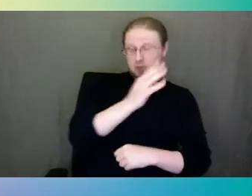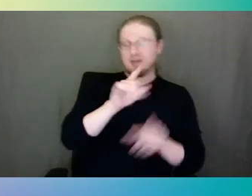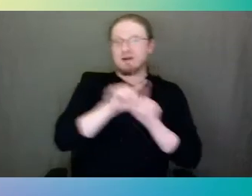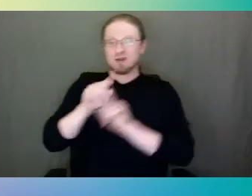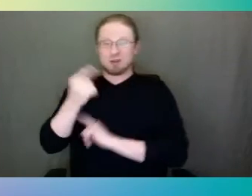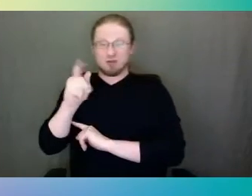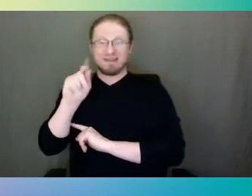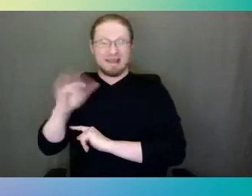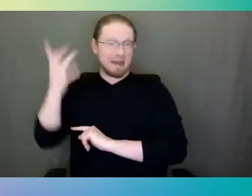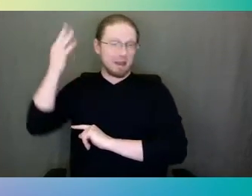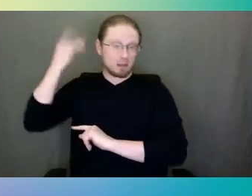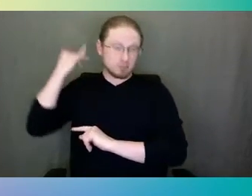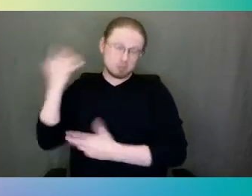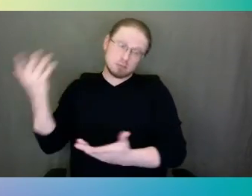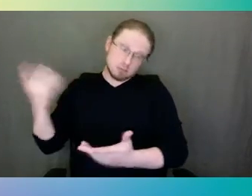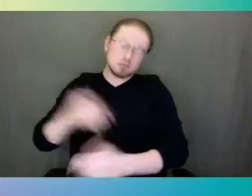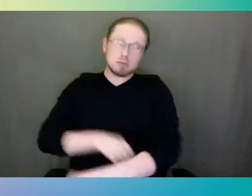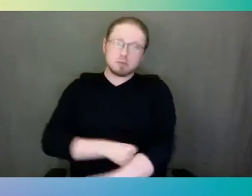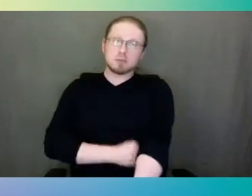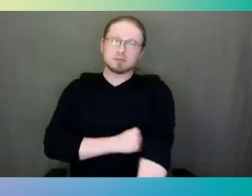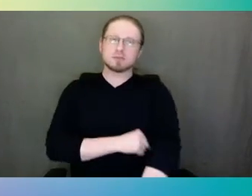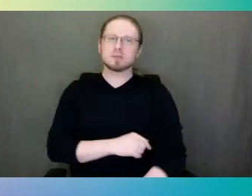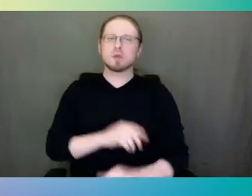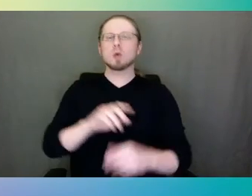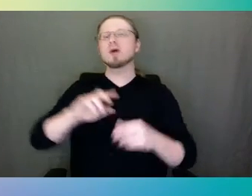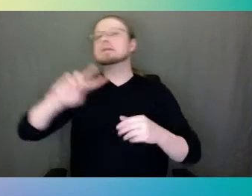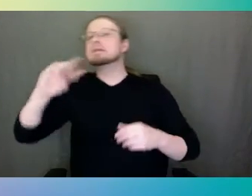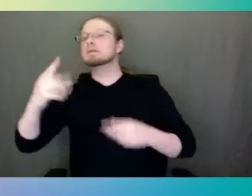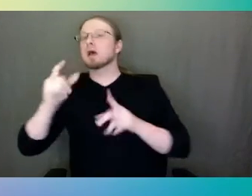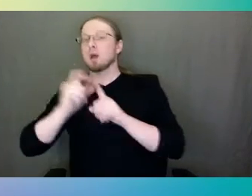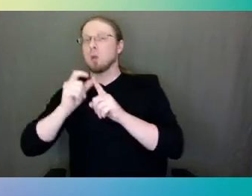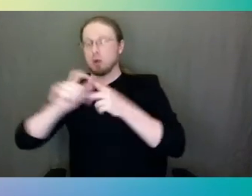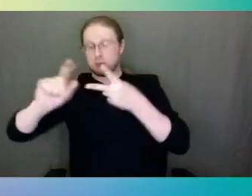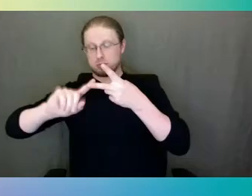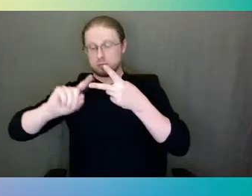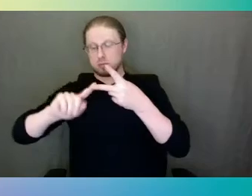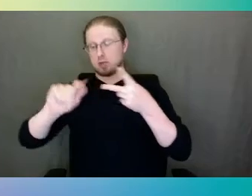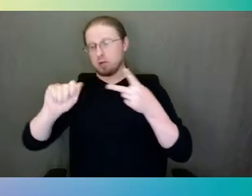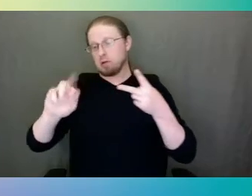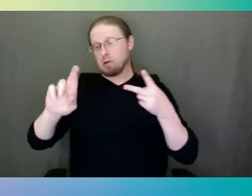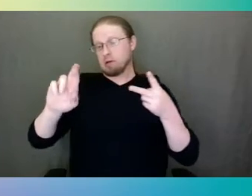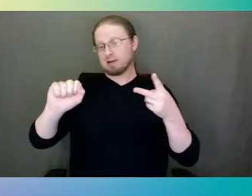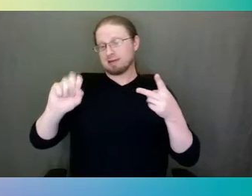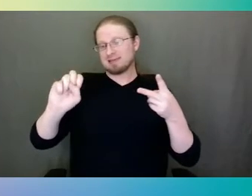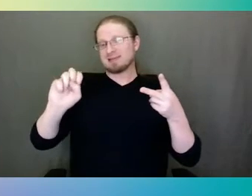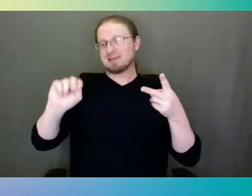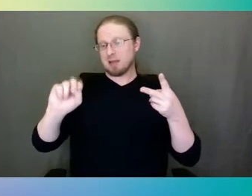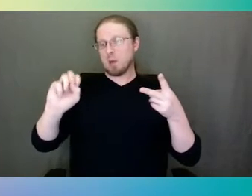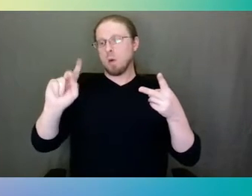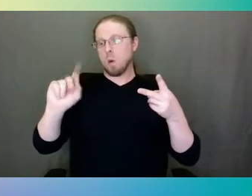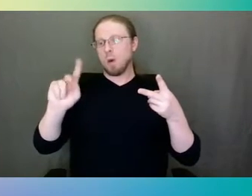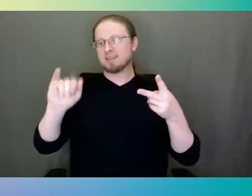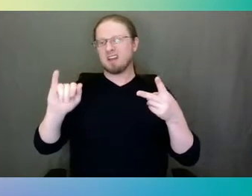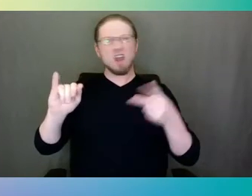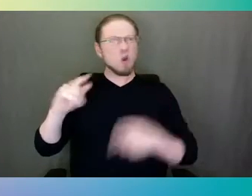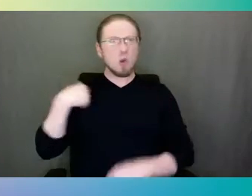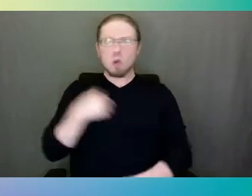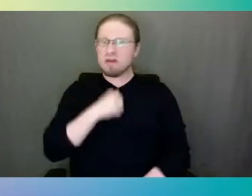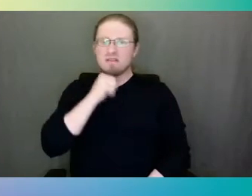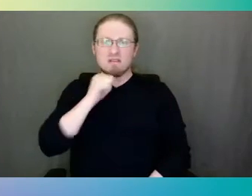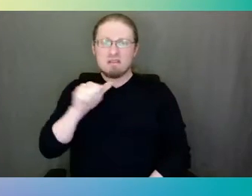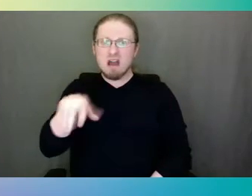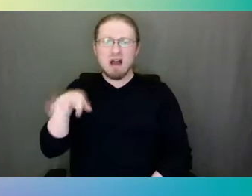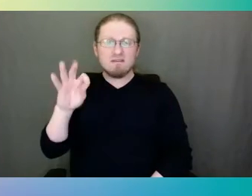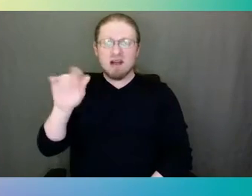The other word in this verse is arsenokoitai. So this word has not yet been found in any other ancient documents prior to 1